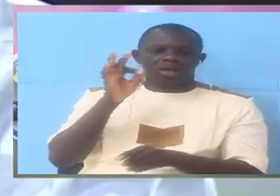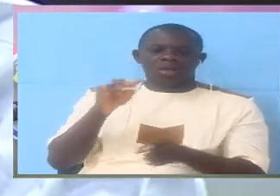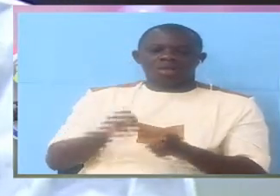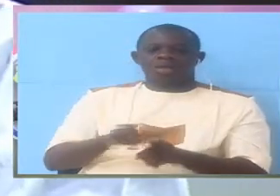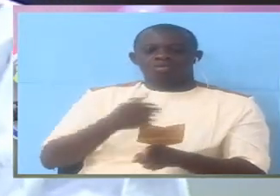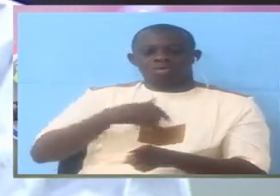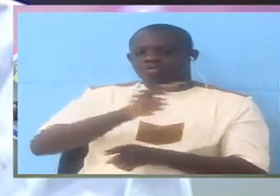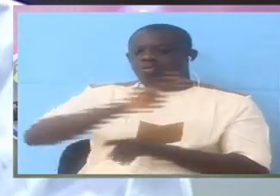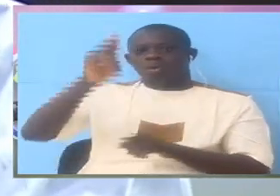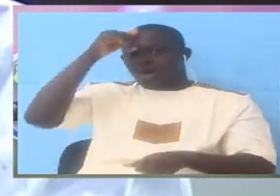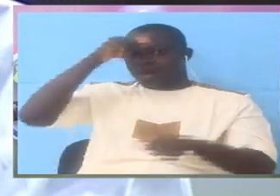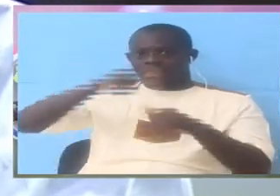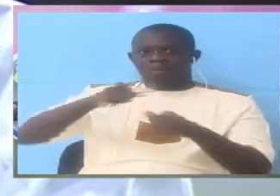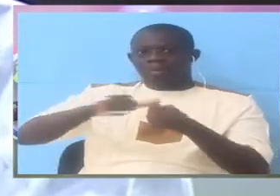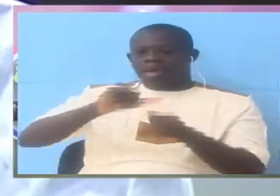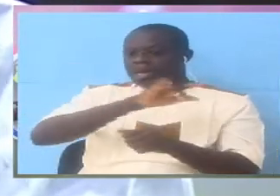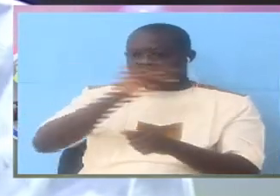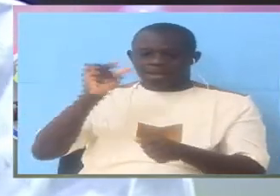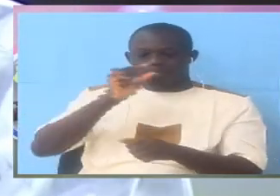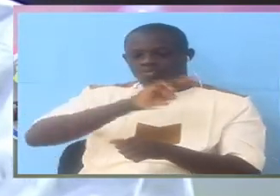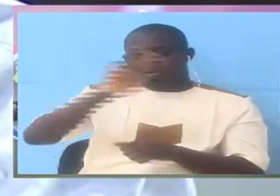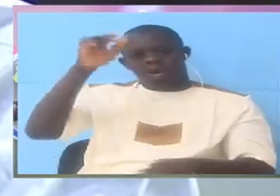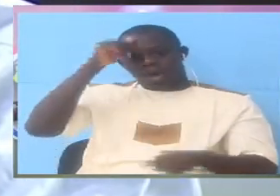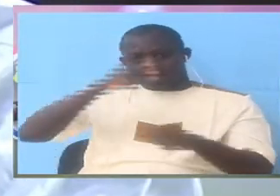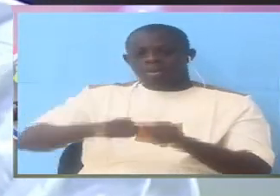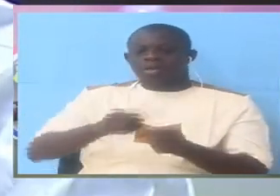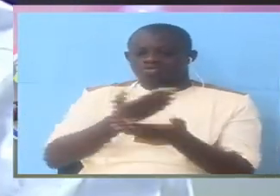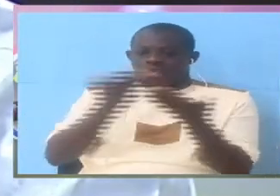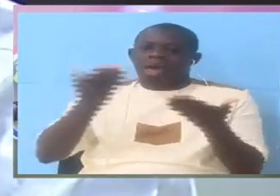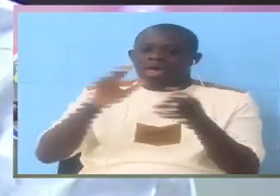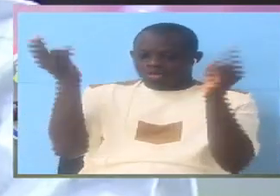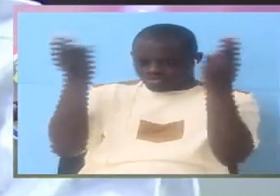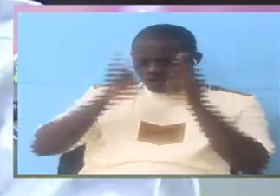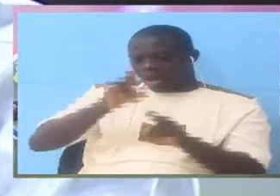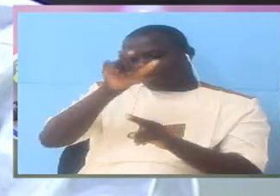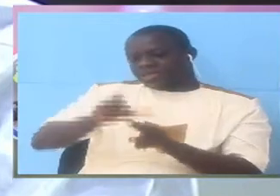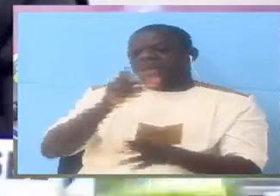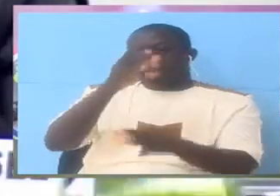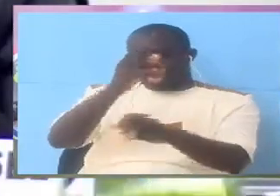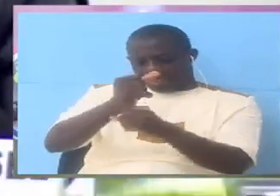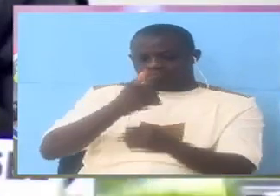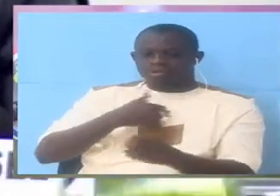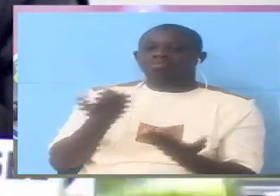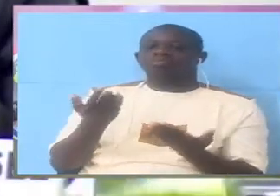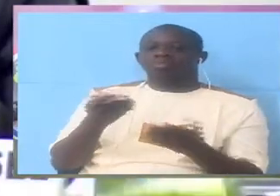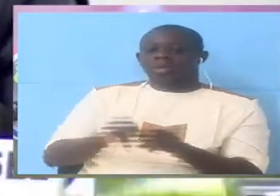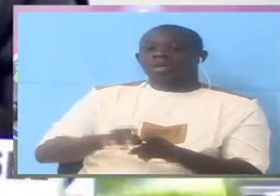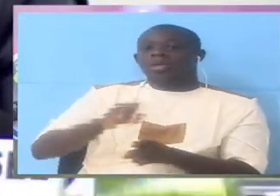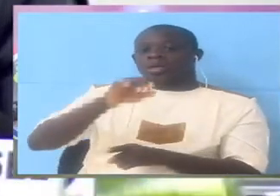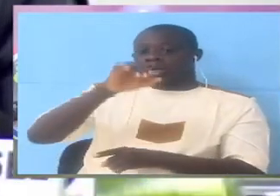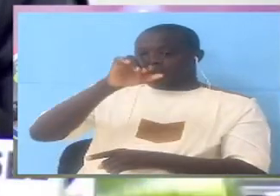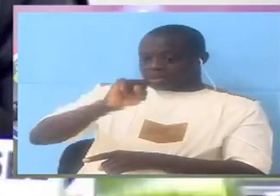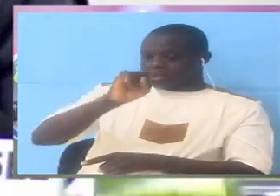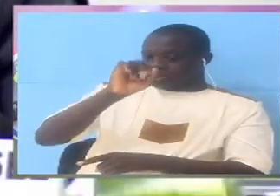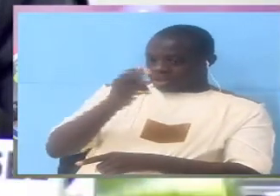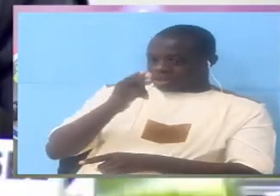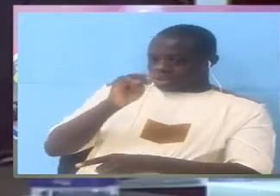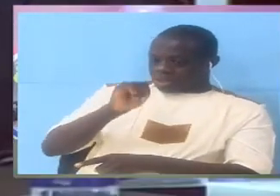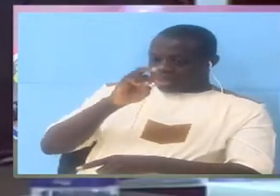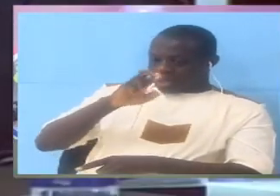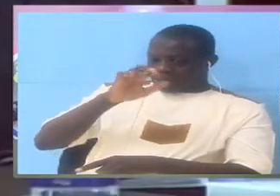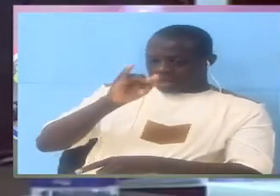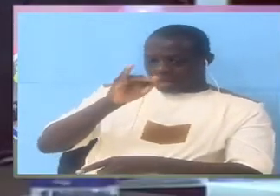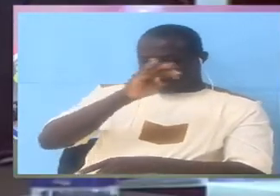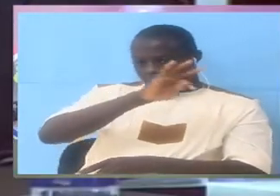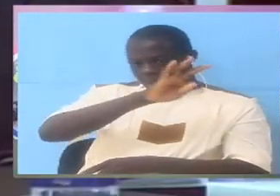cannot remember the name. This is why he assisted me. I thank him for that. But it's say who you were, Sisoko. do you confirm that? Wallahi,